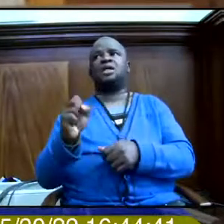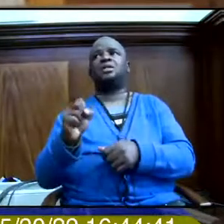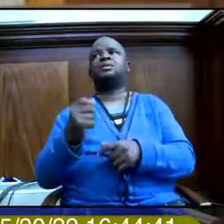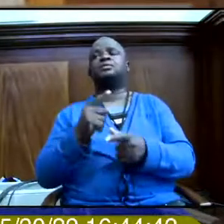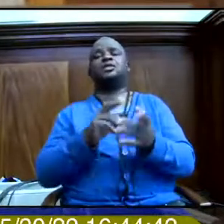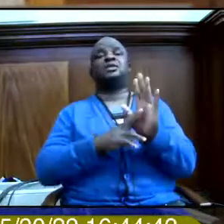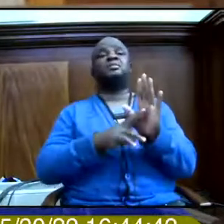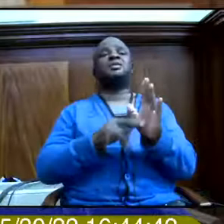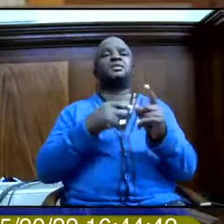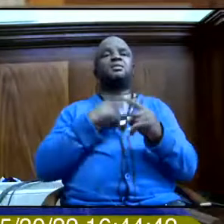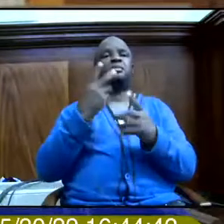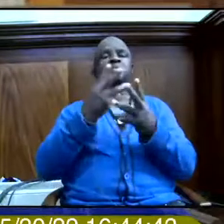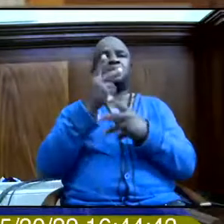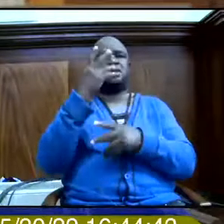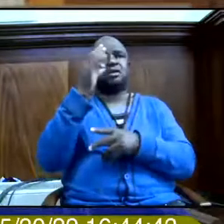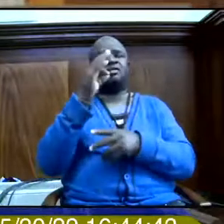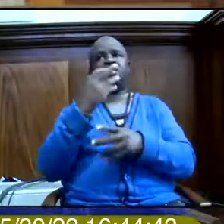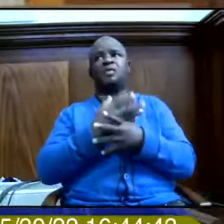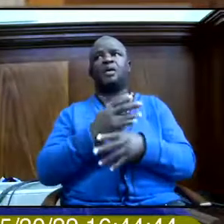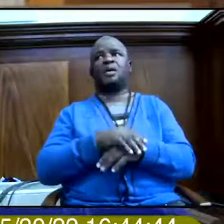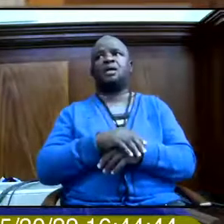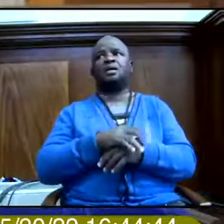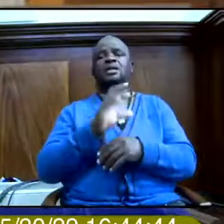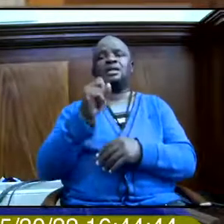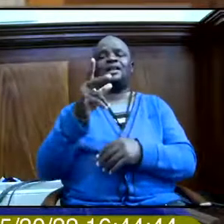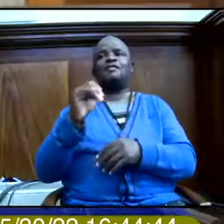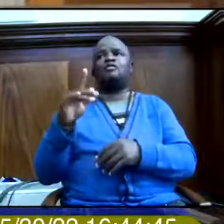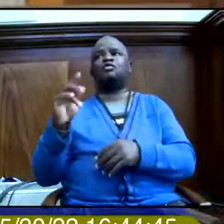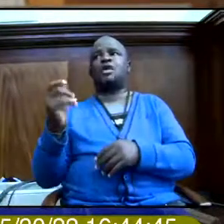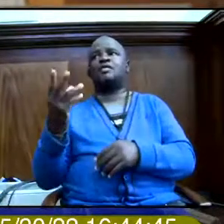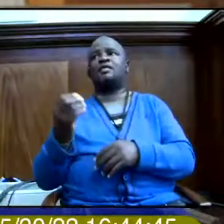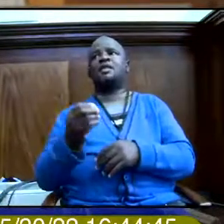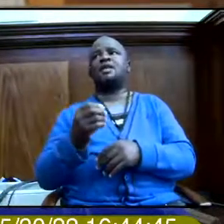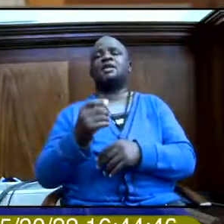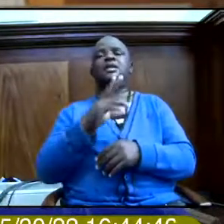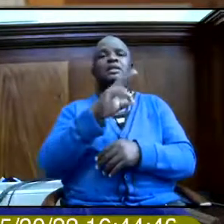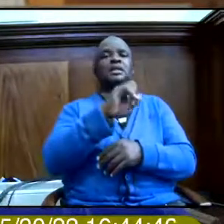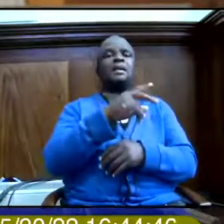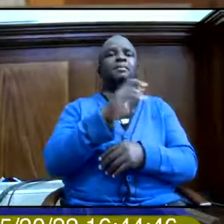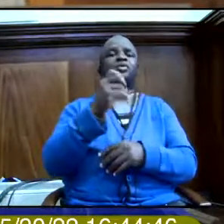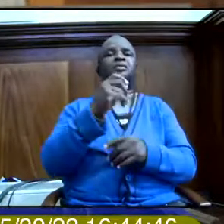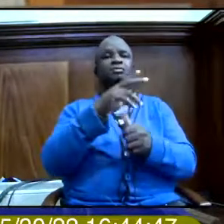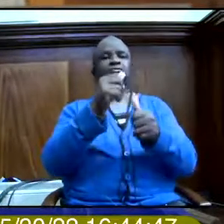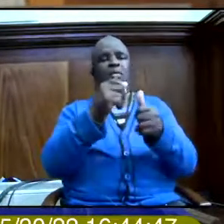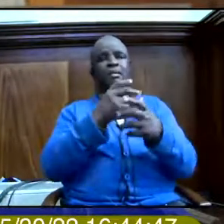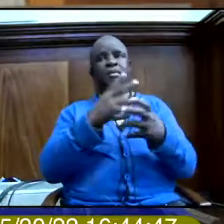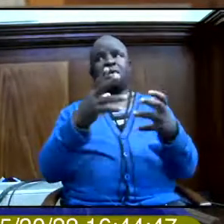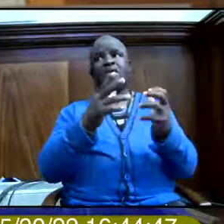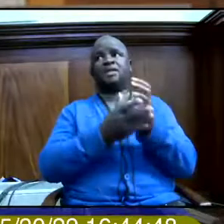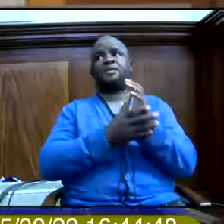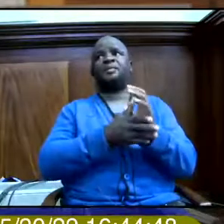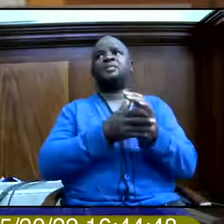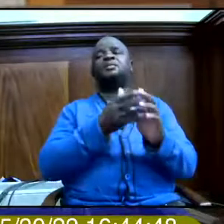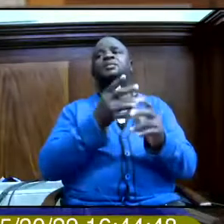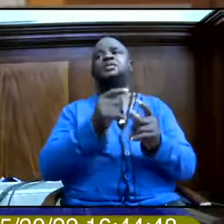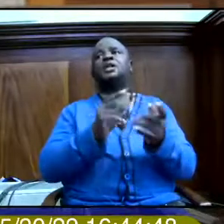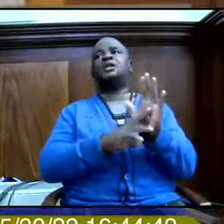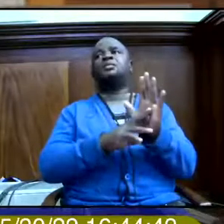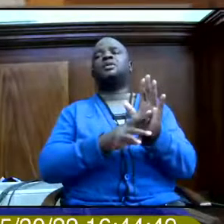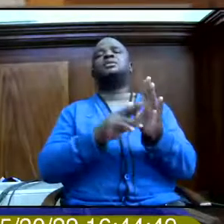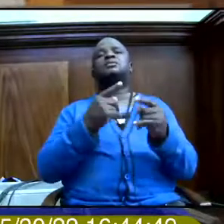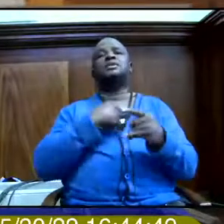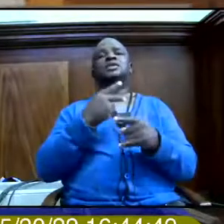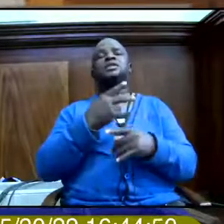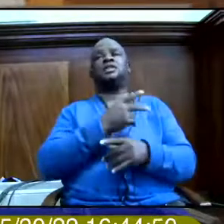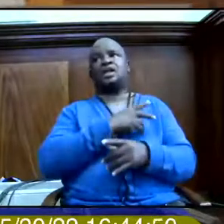representing public servants in in south 2 sabu is the second largest it is representing public